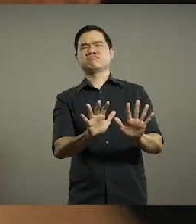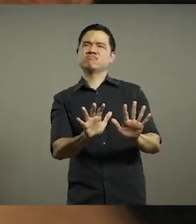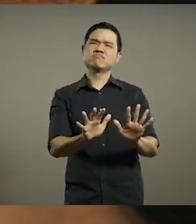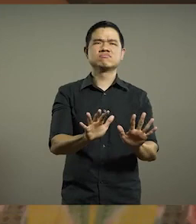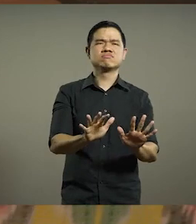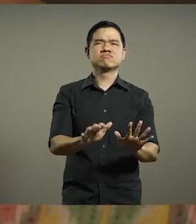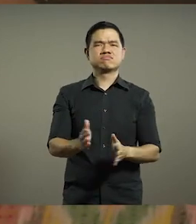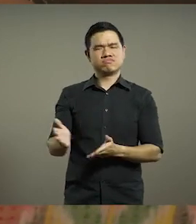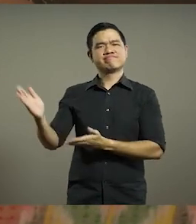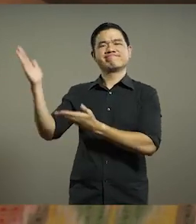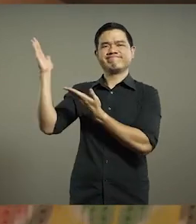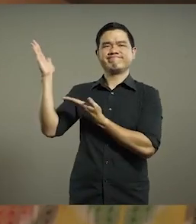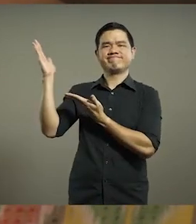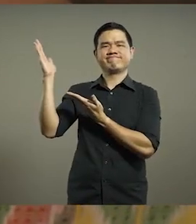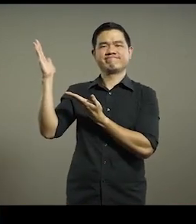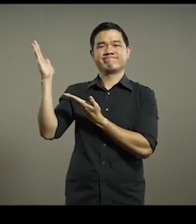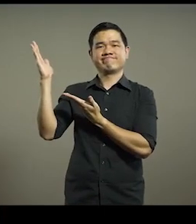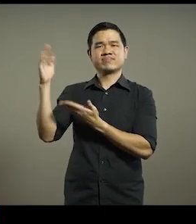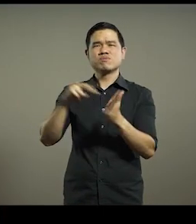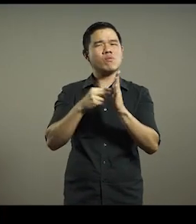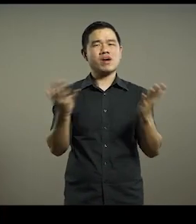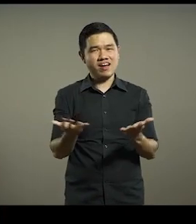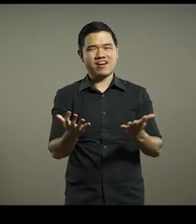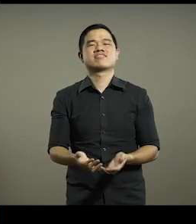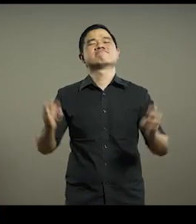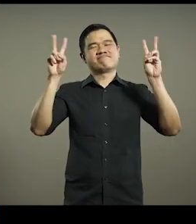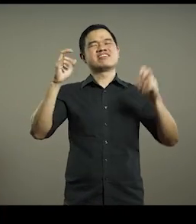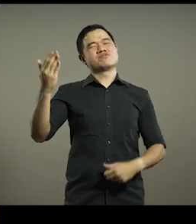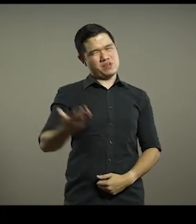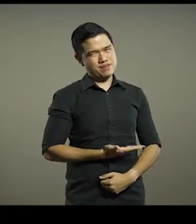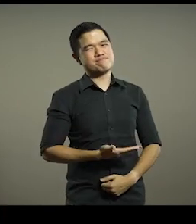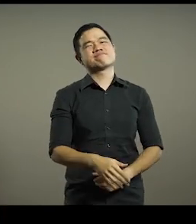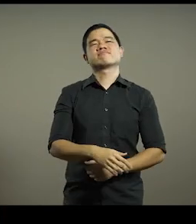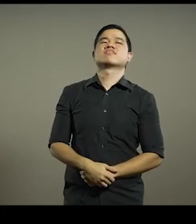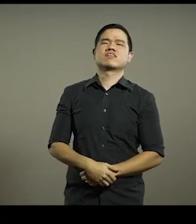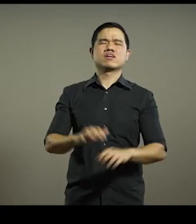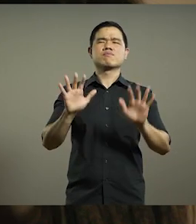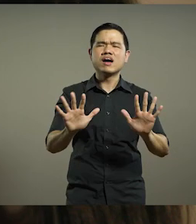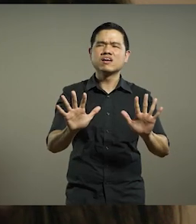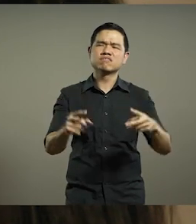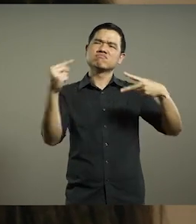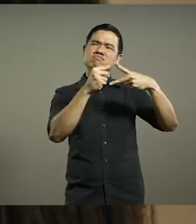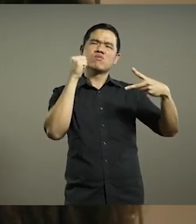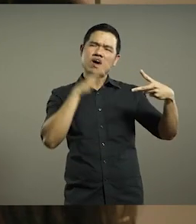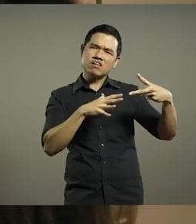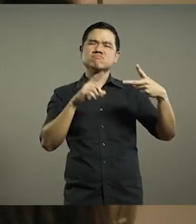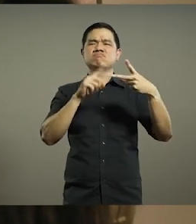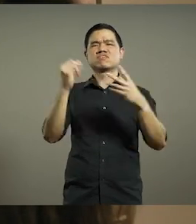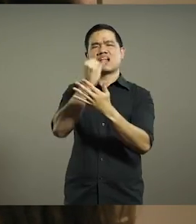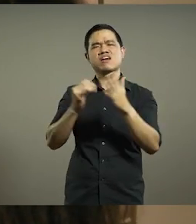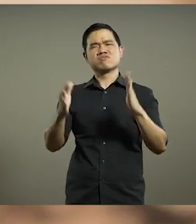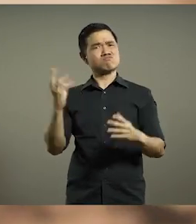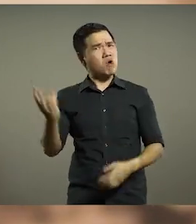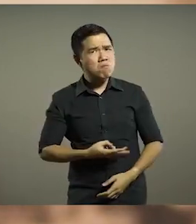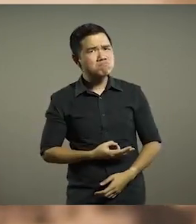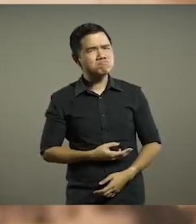me at first. It reads, "They are Josonimi," which means, "You're welcome." But I wonder, what was the lady or the